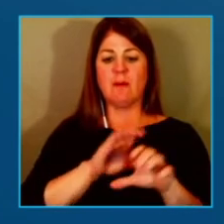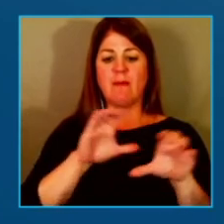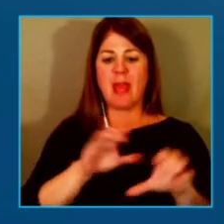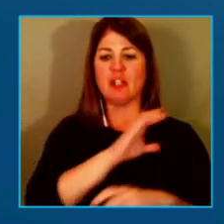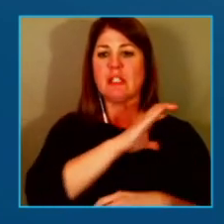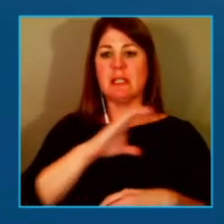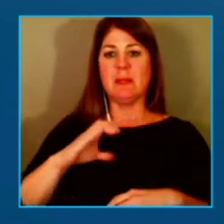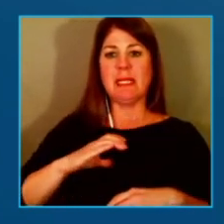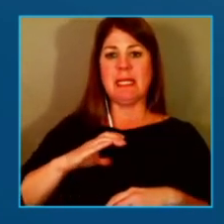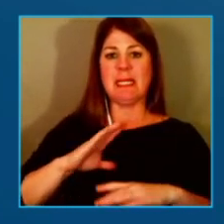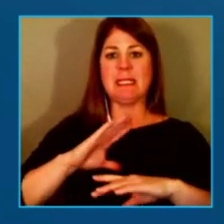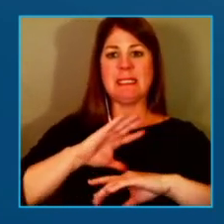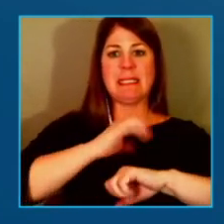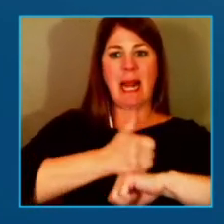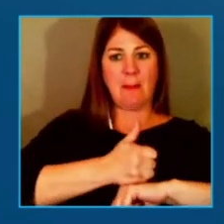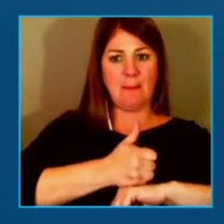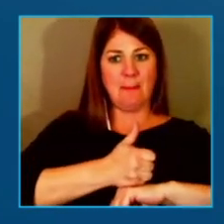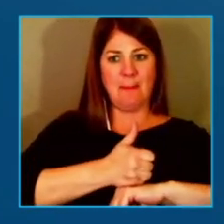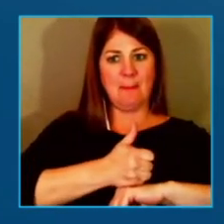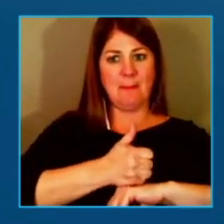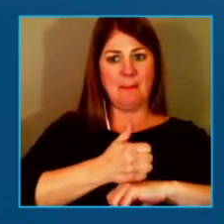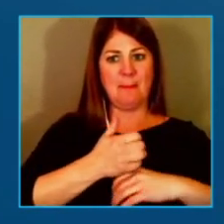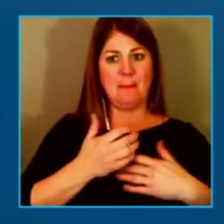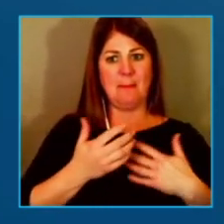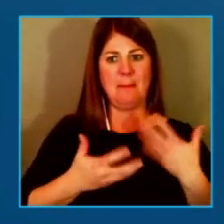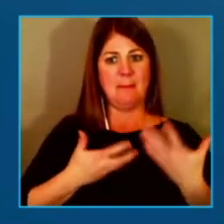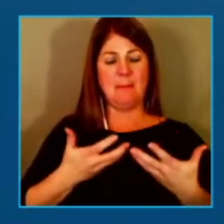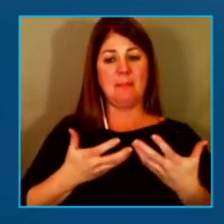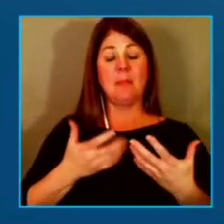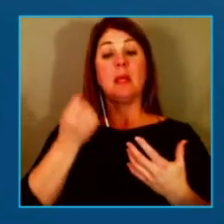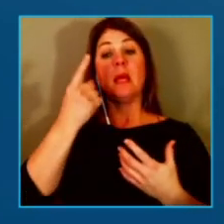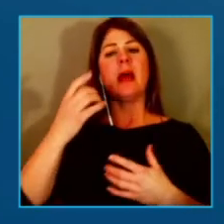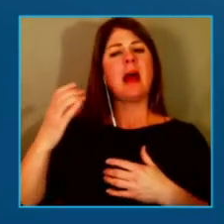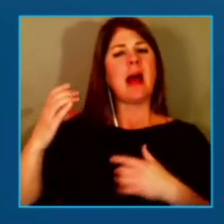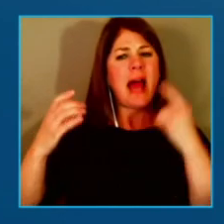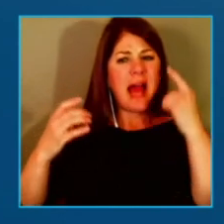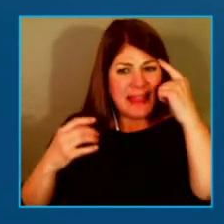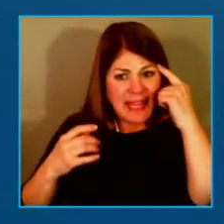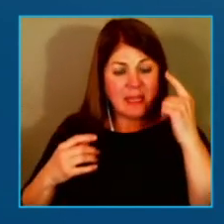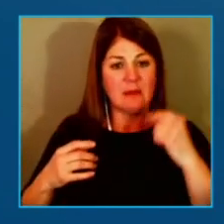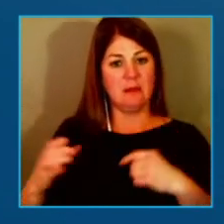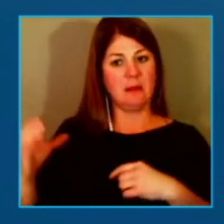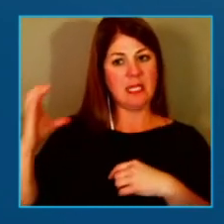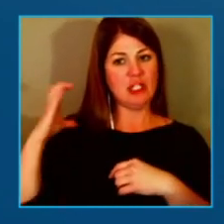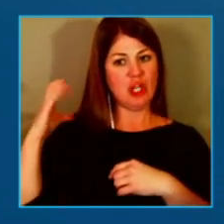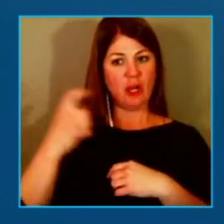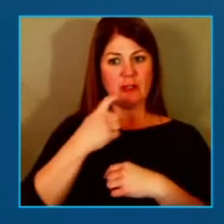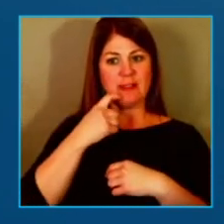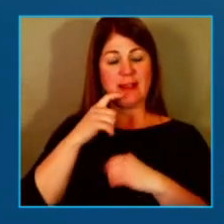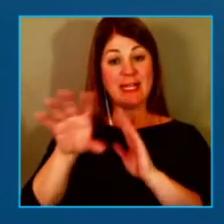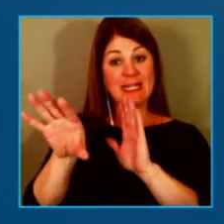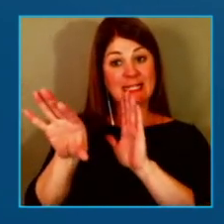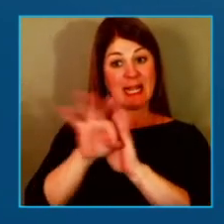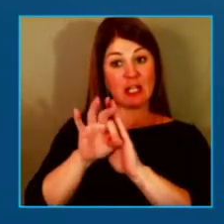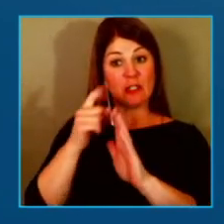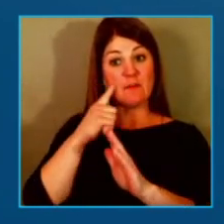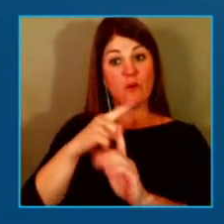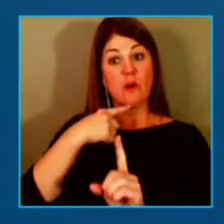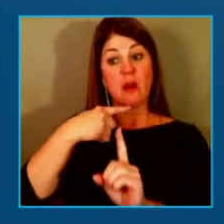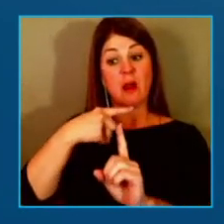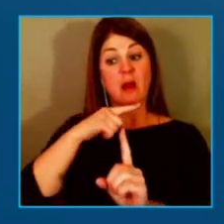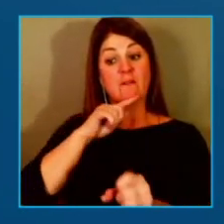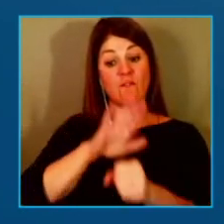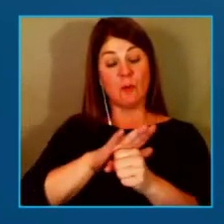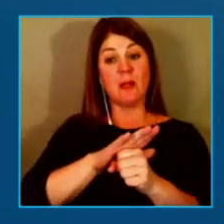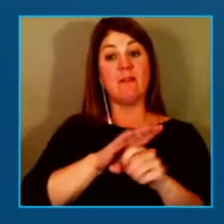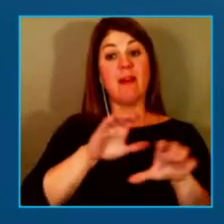up, but I do think the chair said that the selections for the affirmative action committee will be